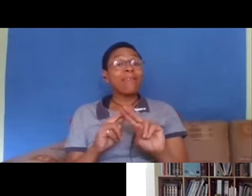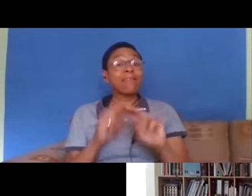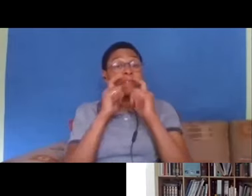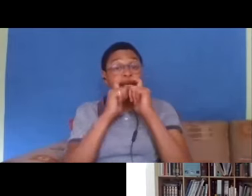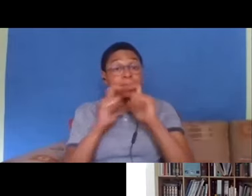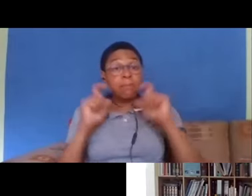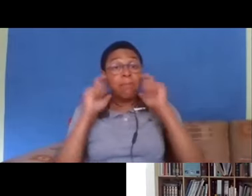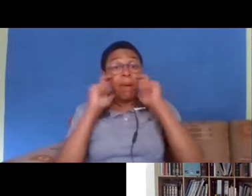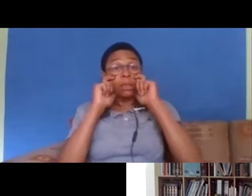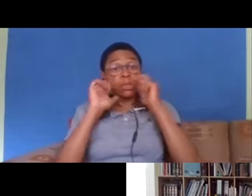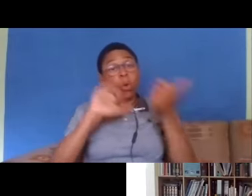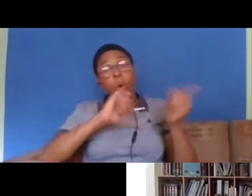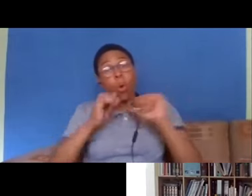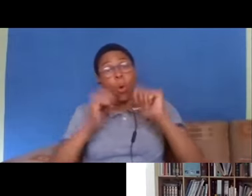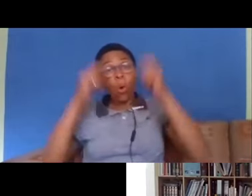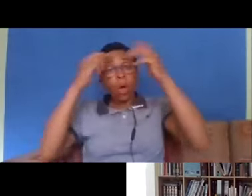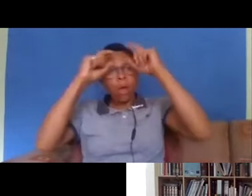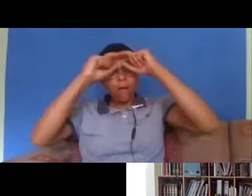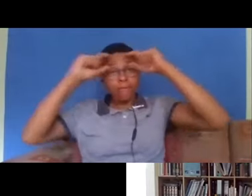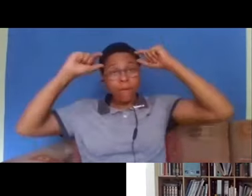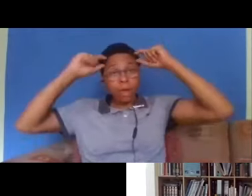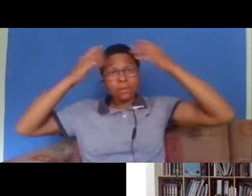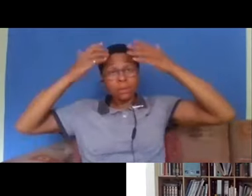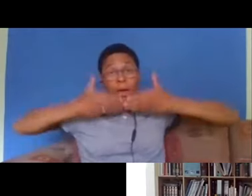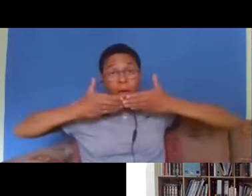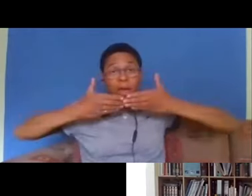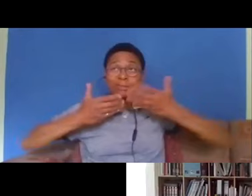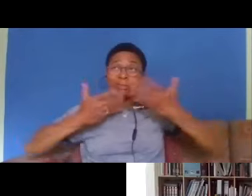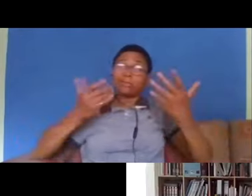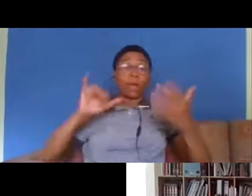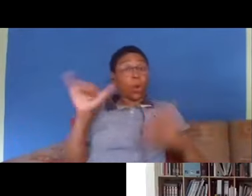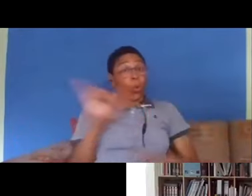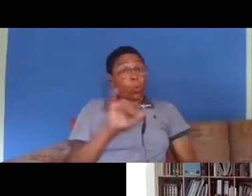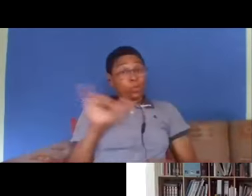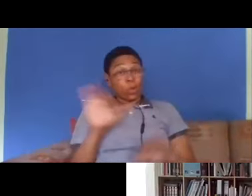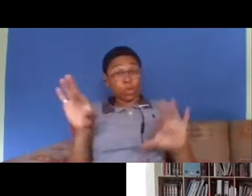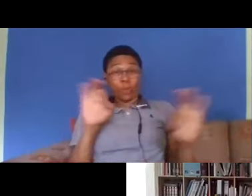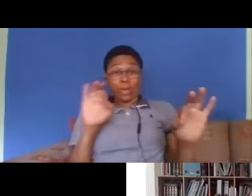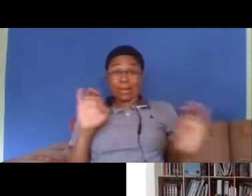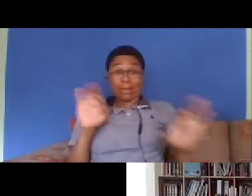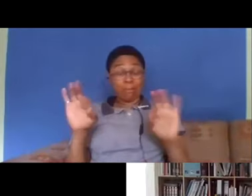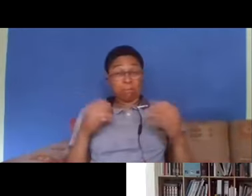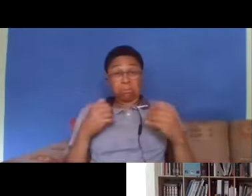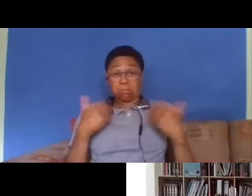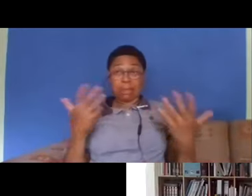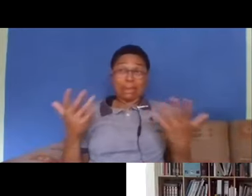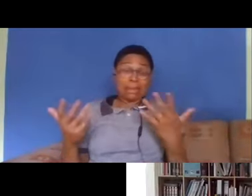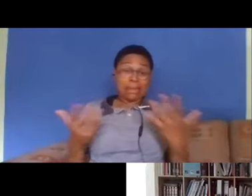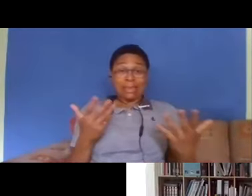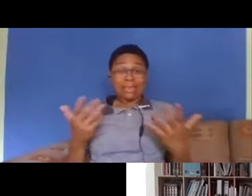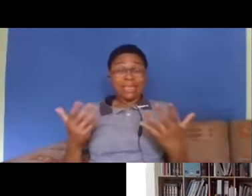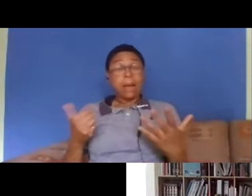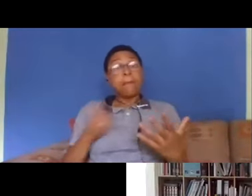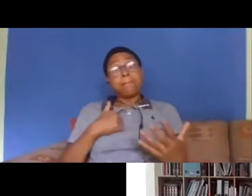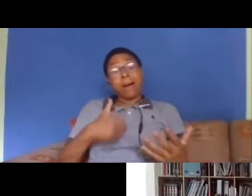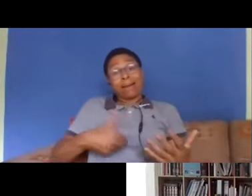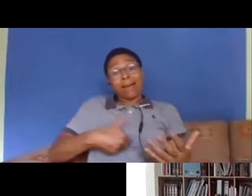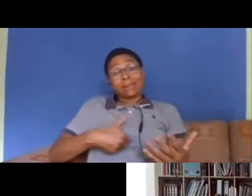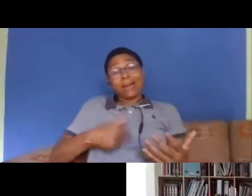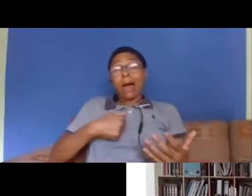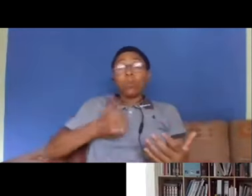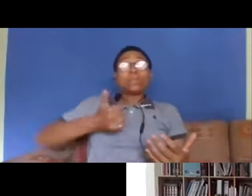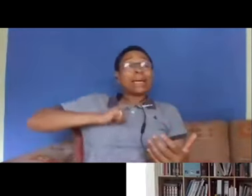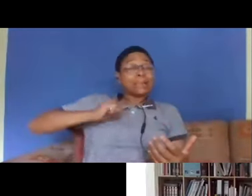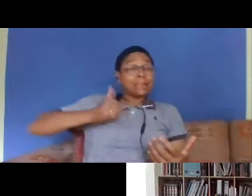one would I go for? I think there's probably is some research out there. I'm not familiar with it. As a gut feeling, I would have thought that the visor is the